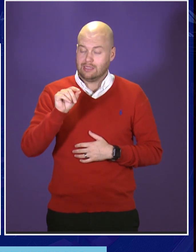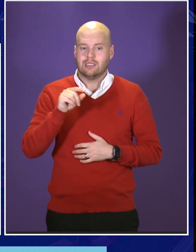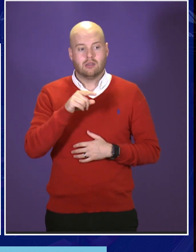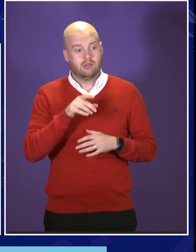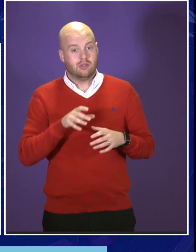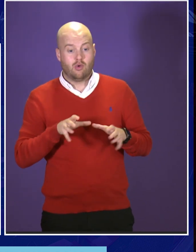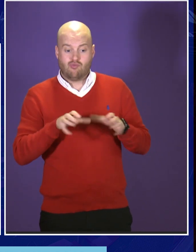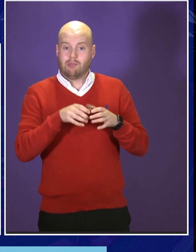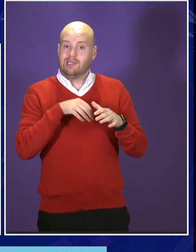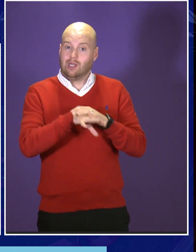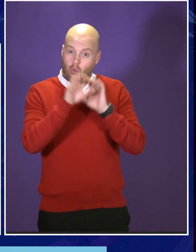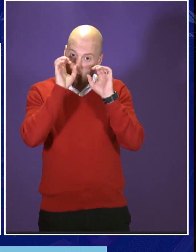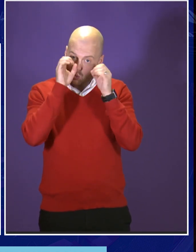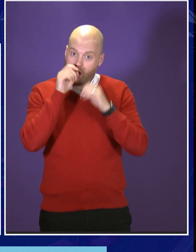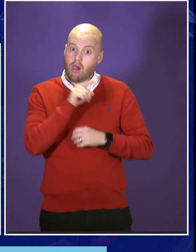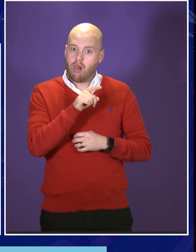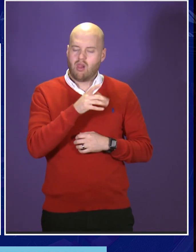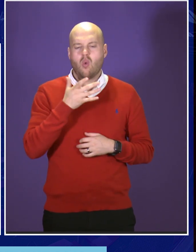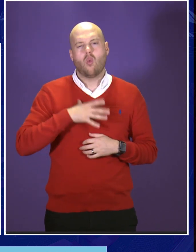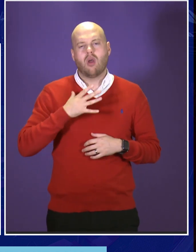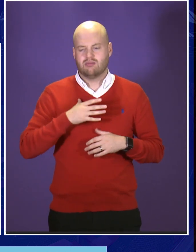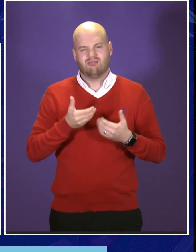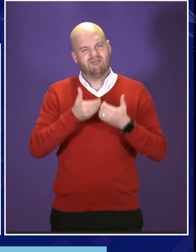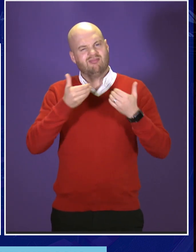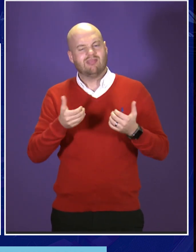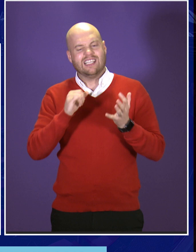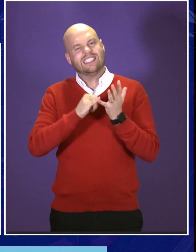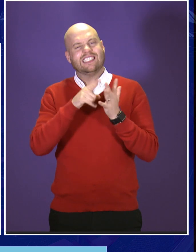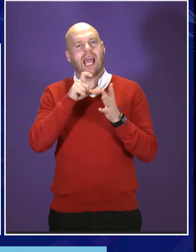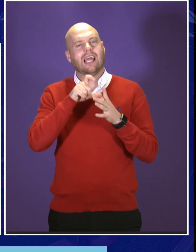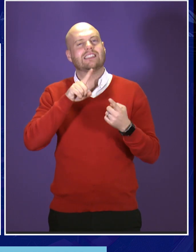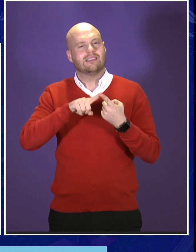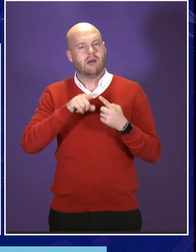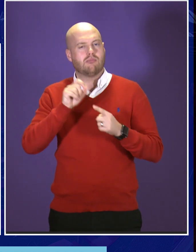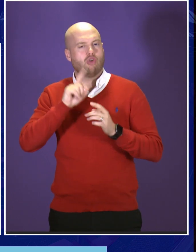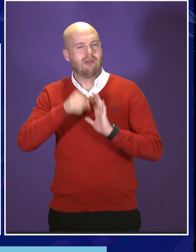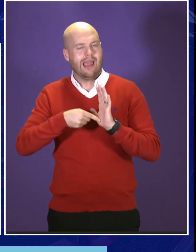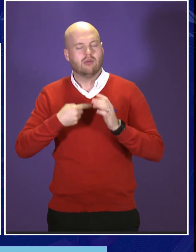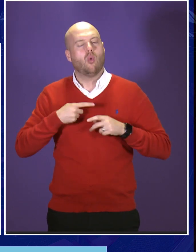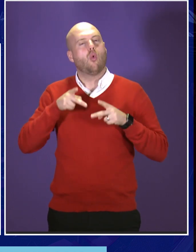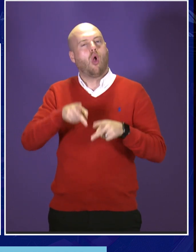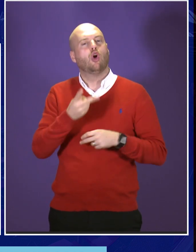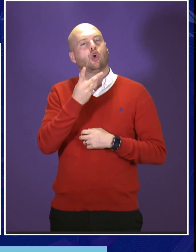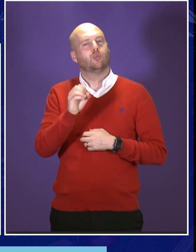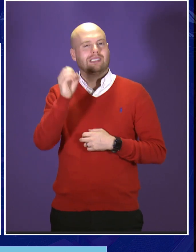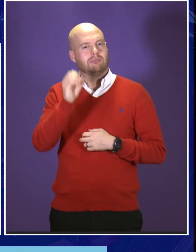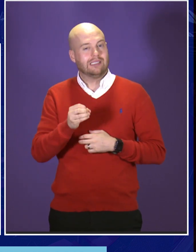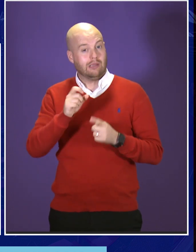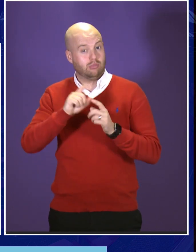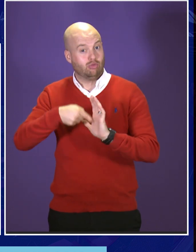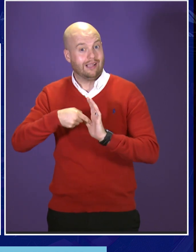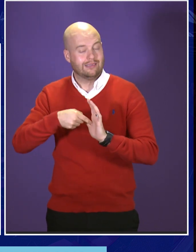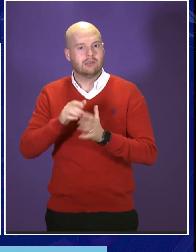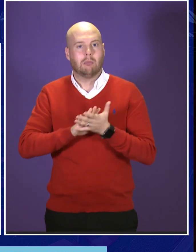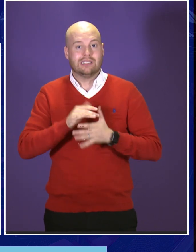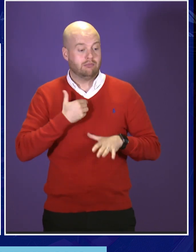people at Google who wanted to do a side project. We call them 20% projects. So you spend 20% of your time doing something you're interested in or you